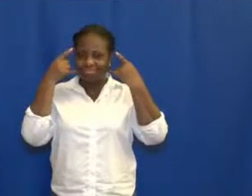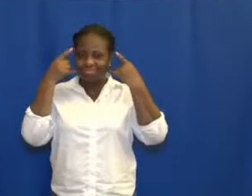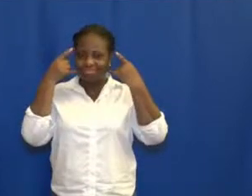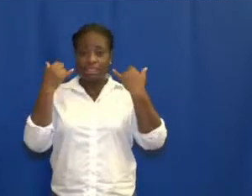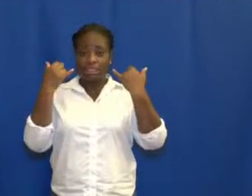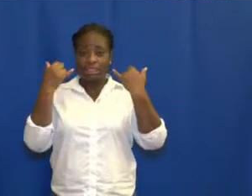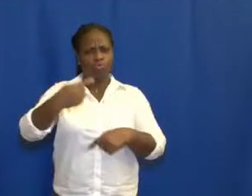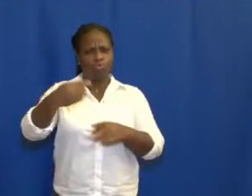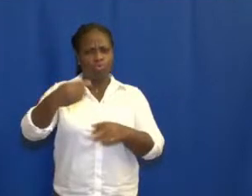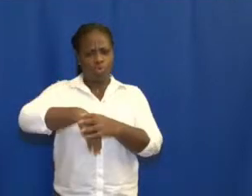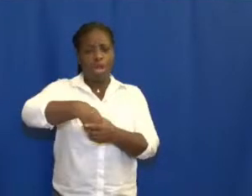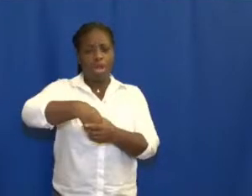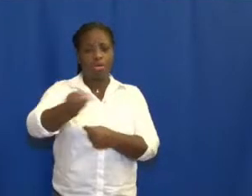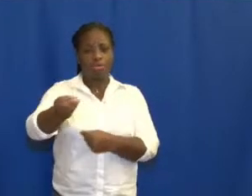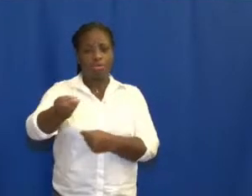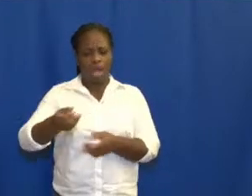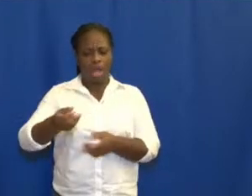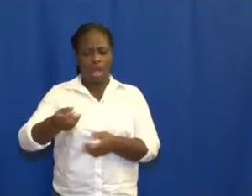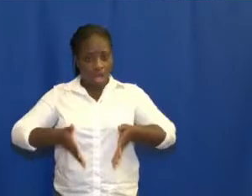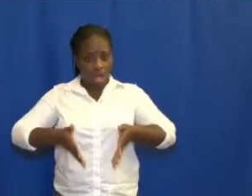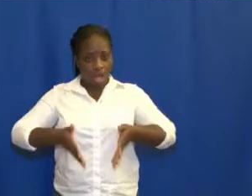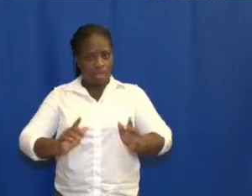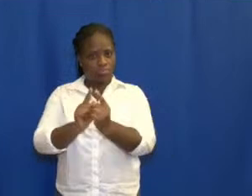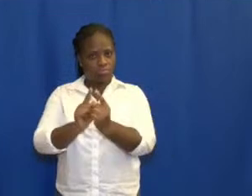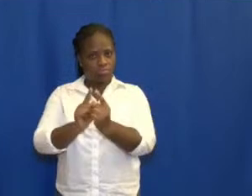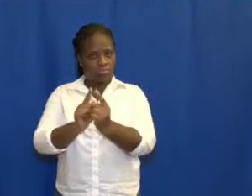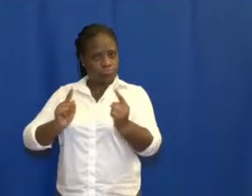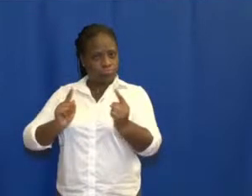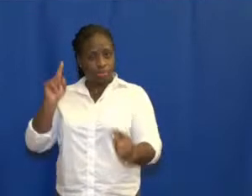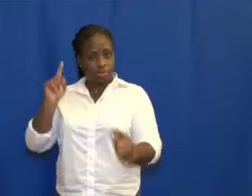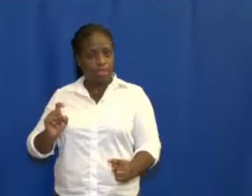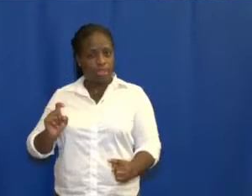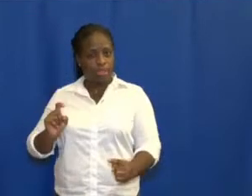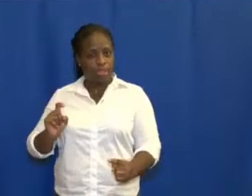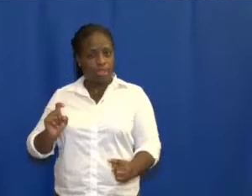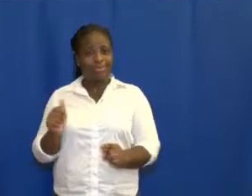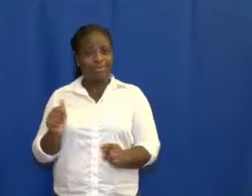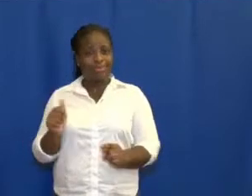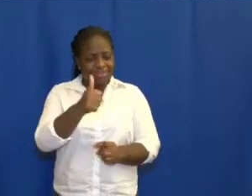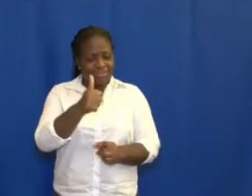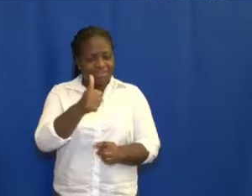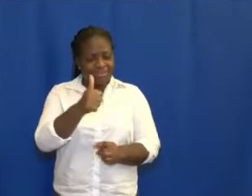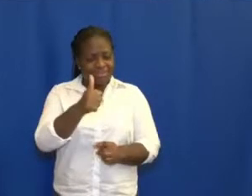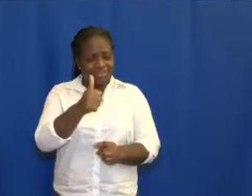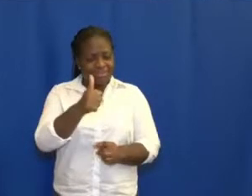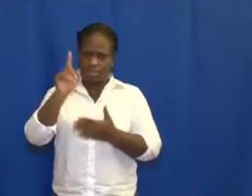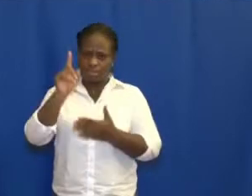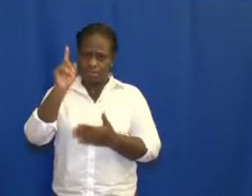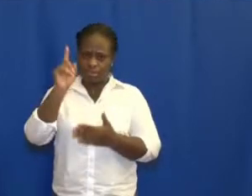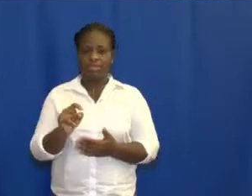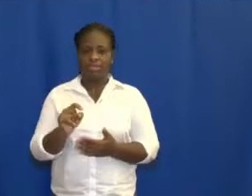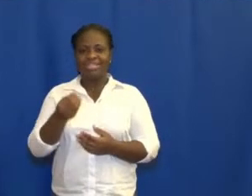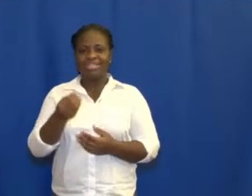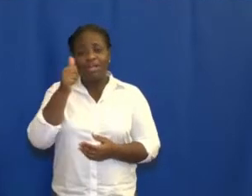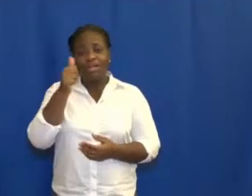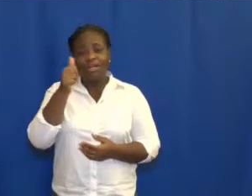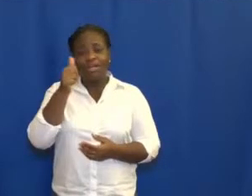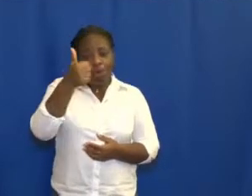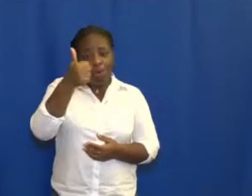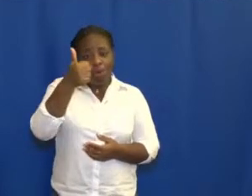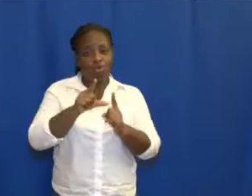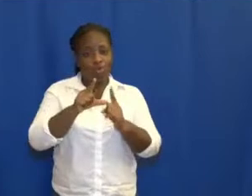a yɛmma nkwan ndeda yɛn ntam. Yɛndidi yɛn ho ni. Ne yɛndi yɛn aduane